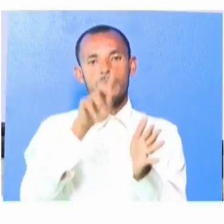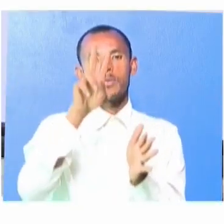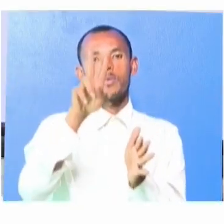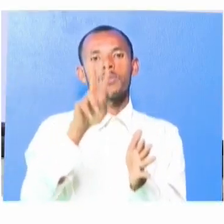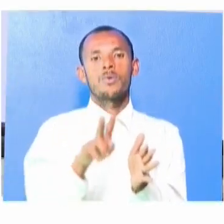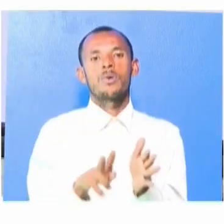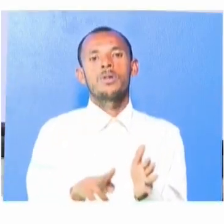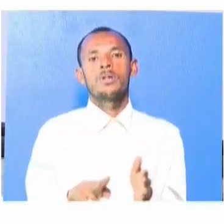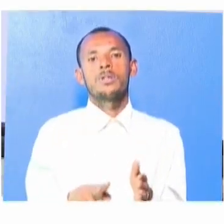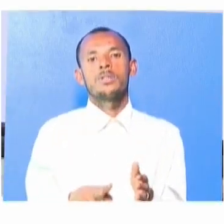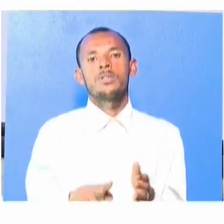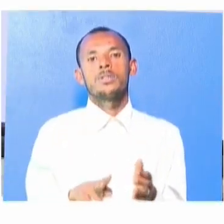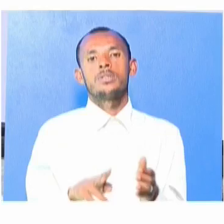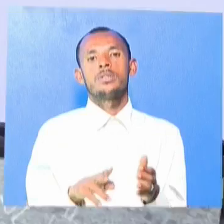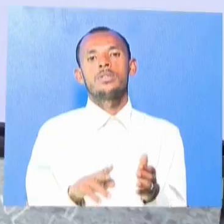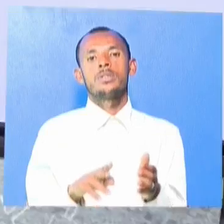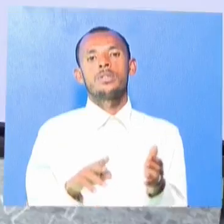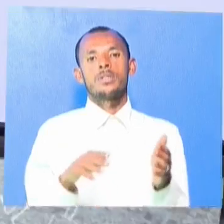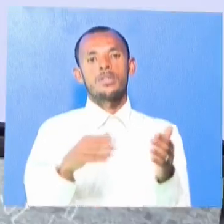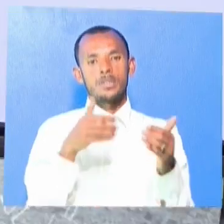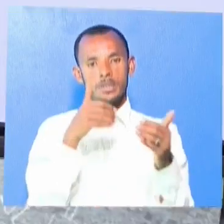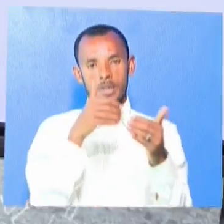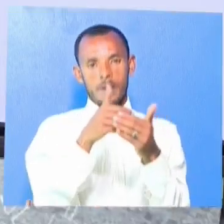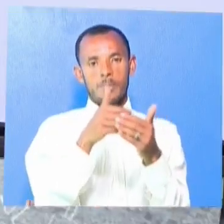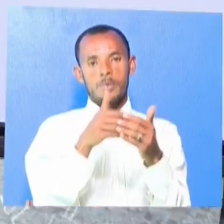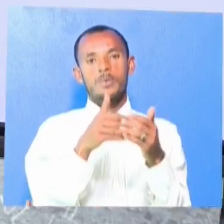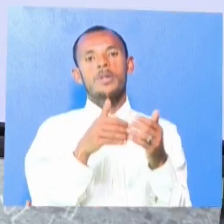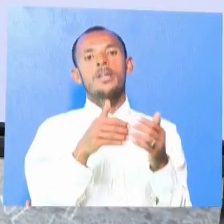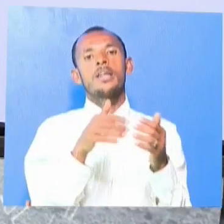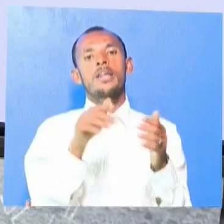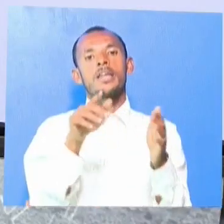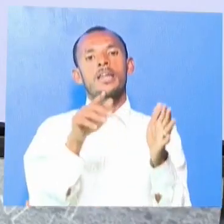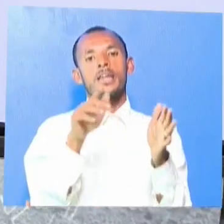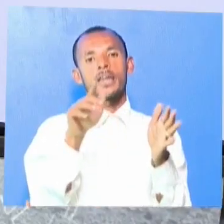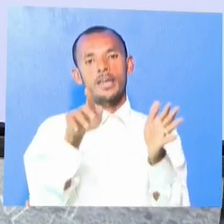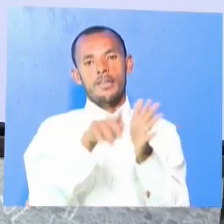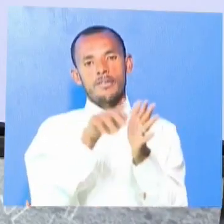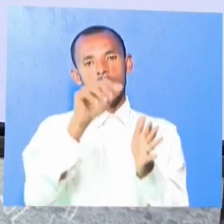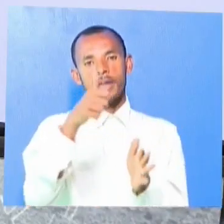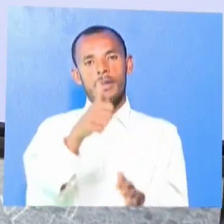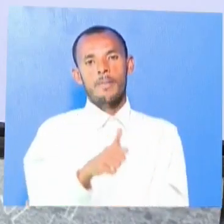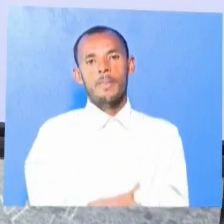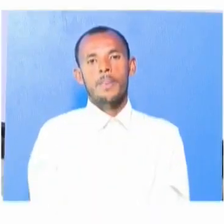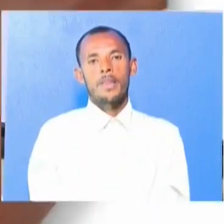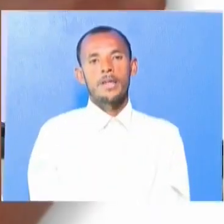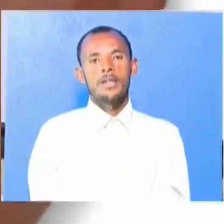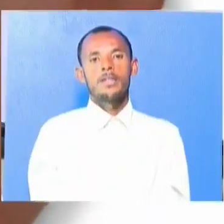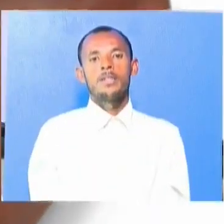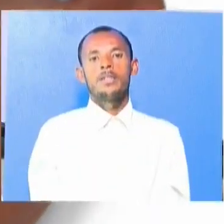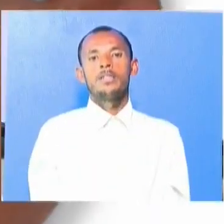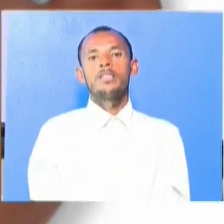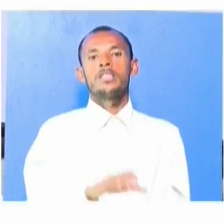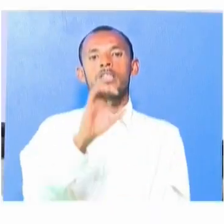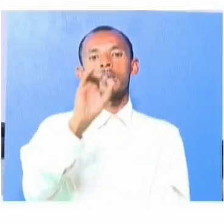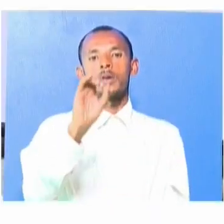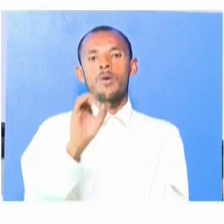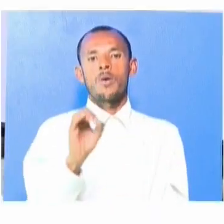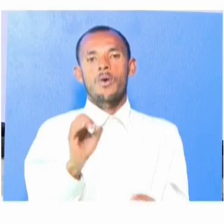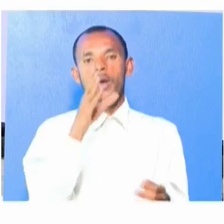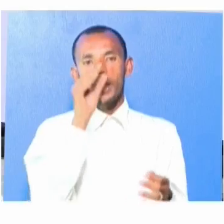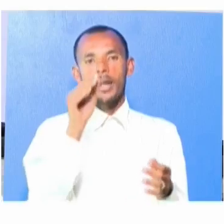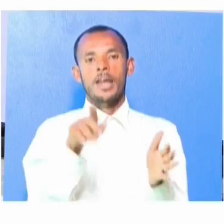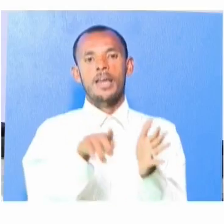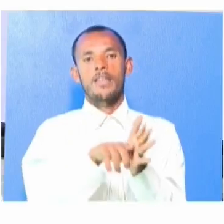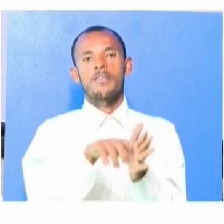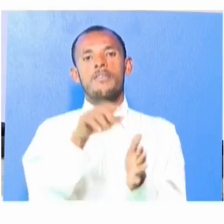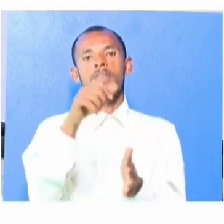arrive at some point -10 here to the left. Therefore, the location of 0 is here, and the